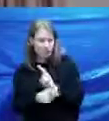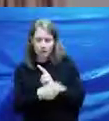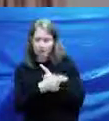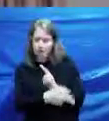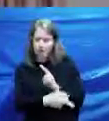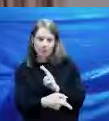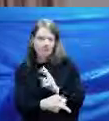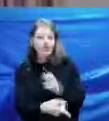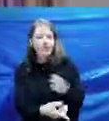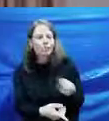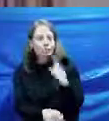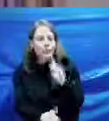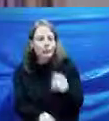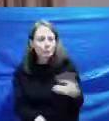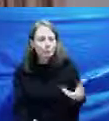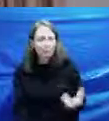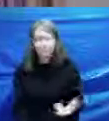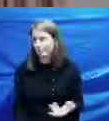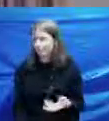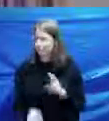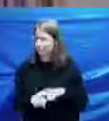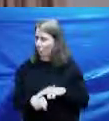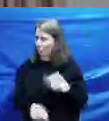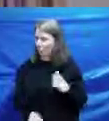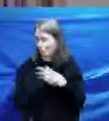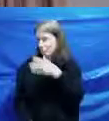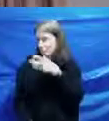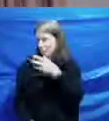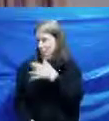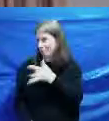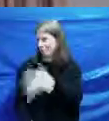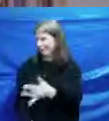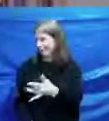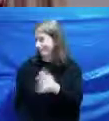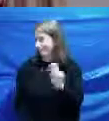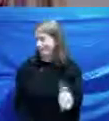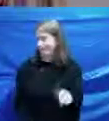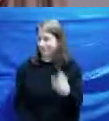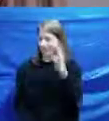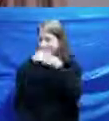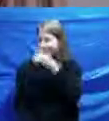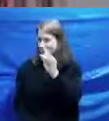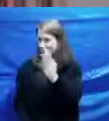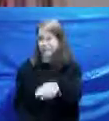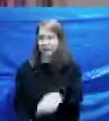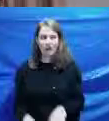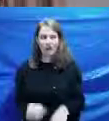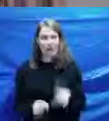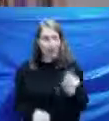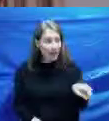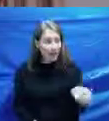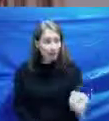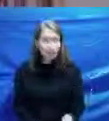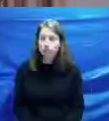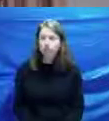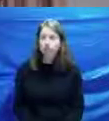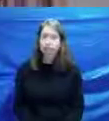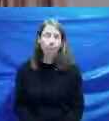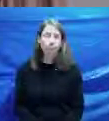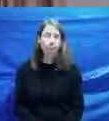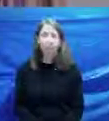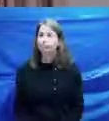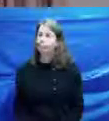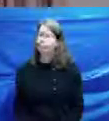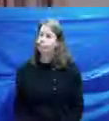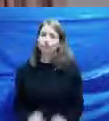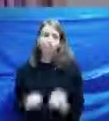ask a child at dinner, right? And she had no clue how to answer me on that question. No idea. So